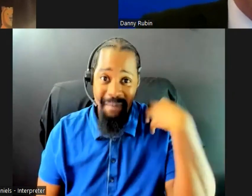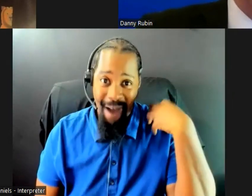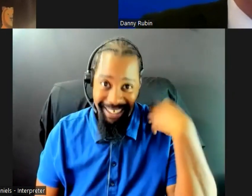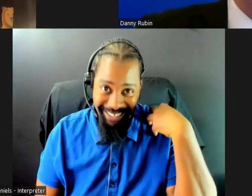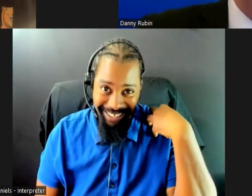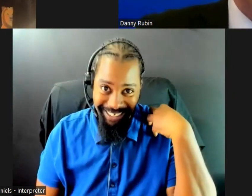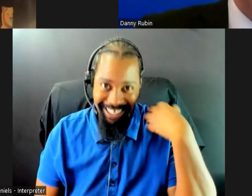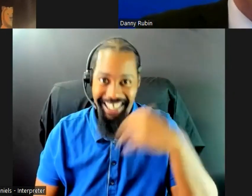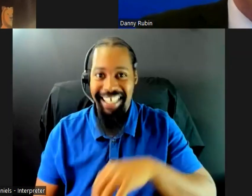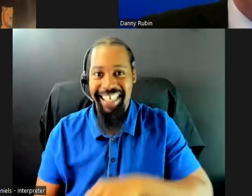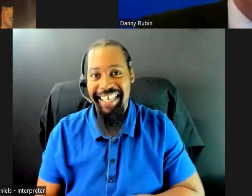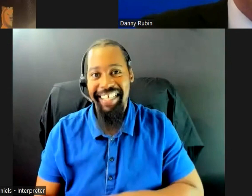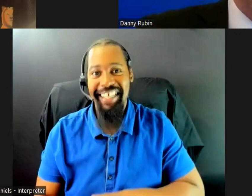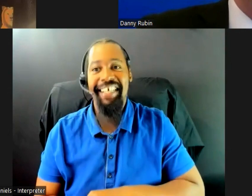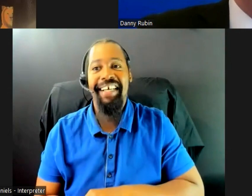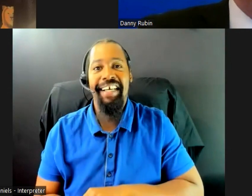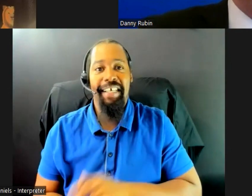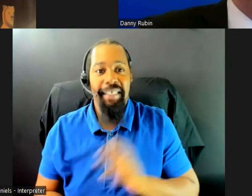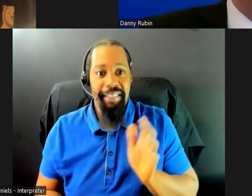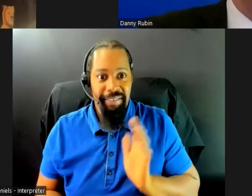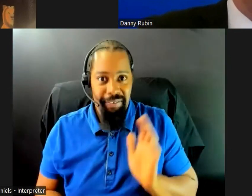teacher, and I was